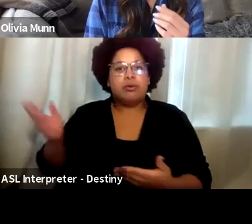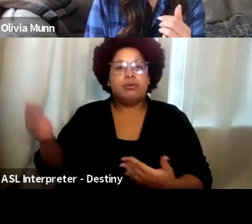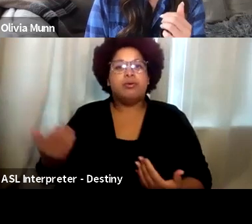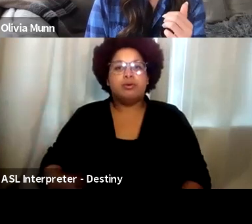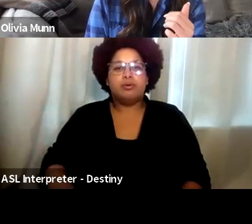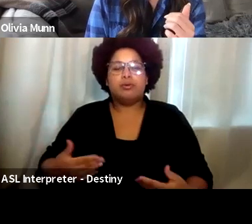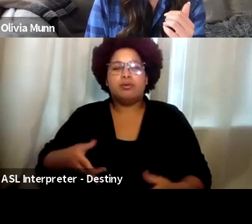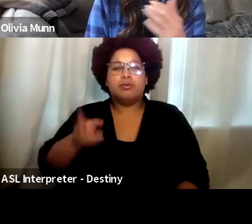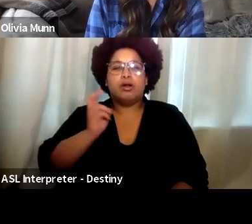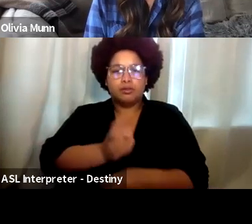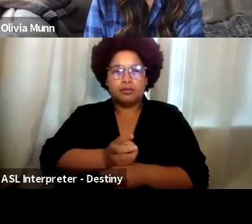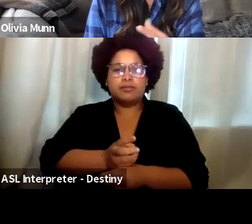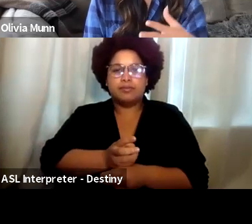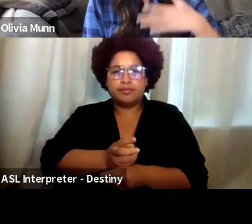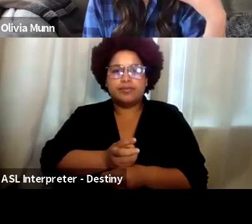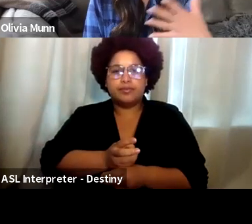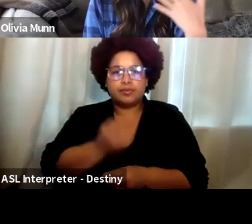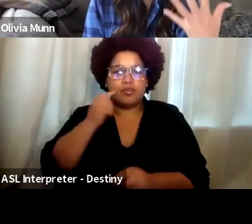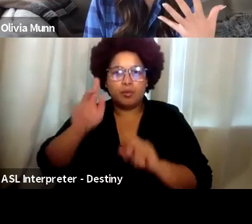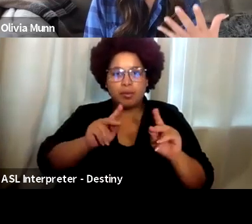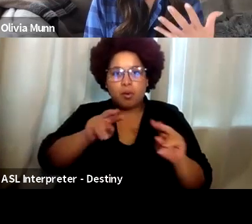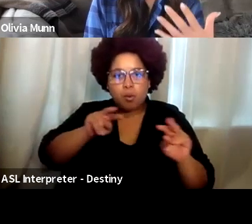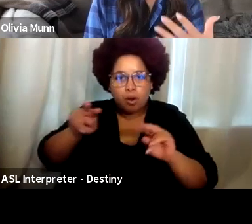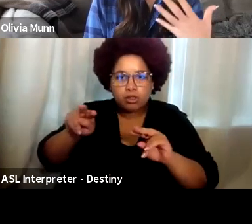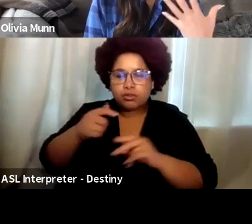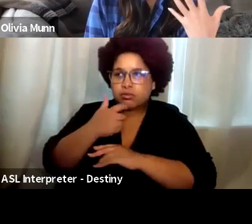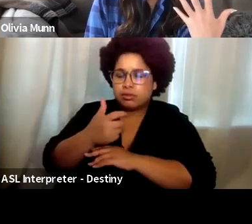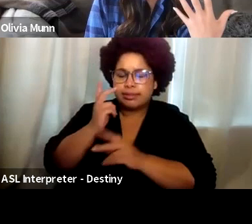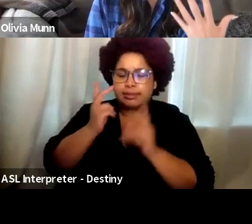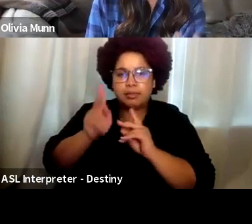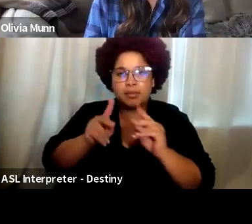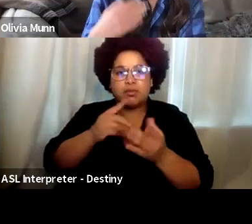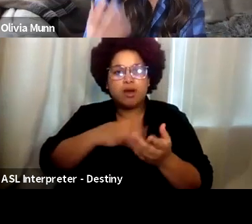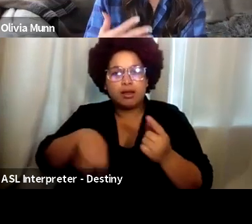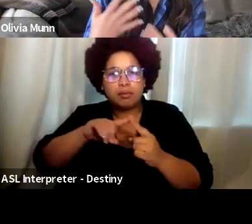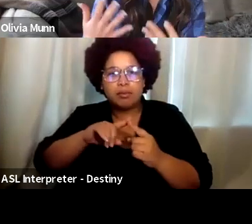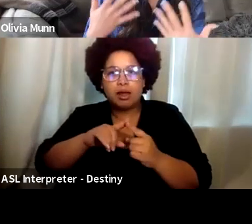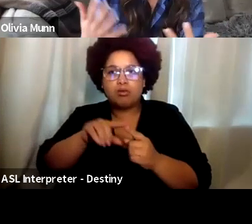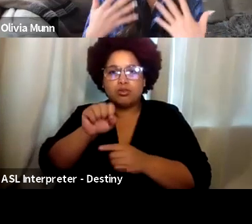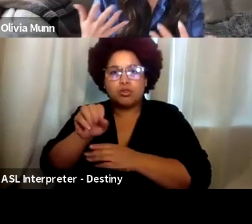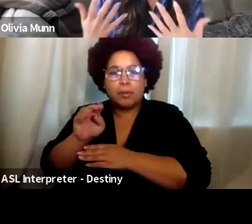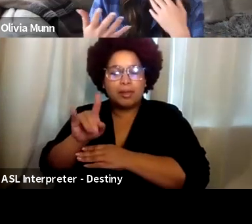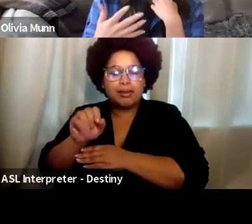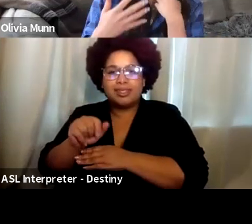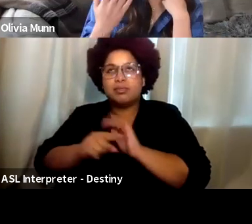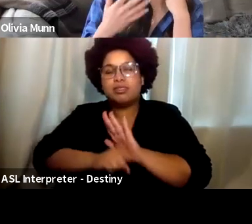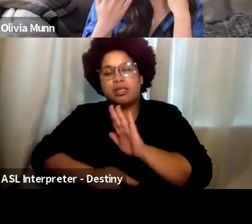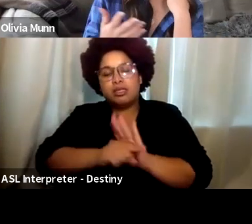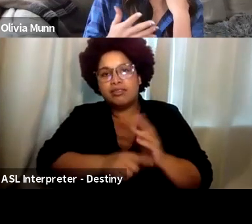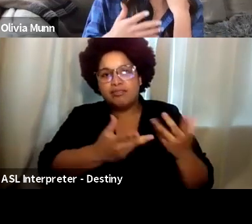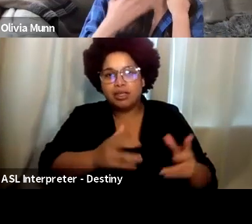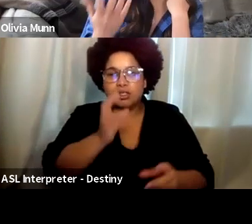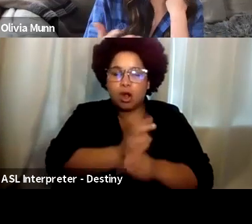it's so hard already for just people watching. And we know that already, with people talking about how much on social media, there's just so much negative stuff, and it's so